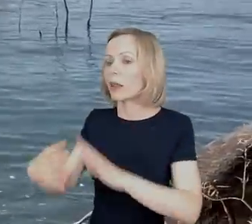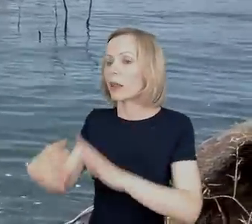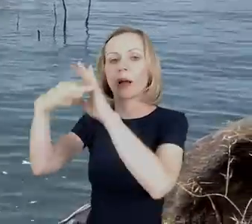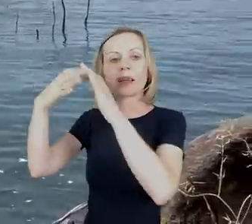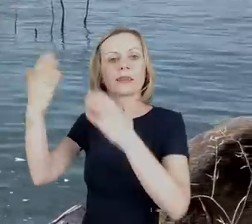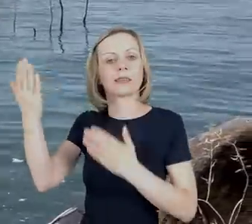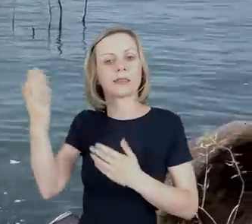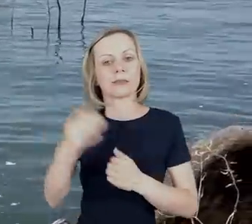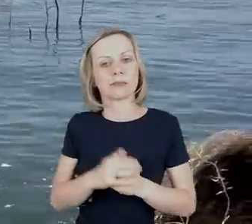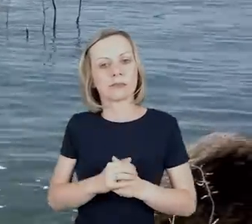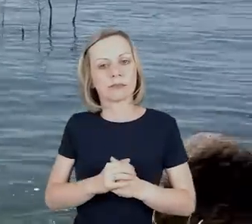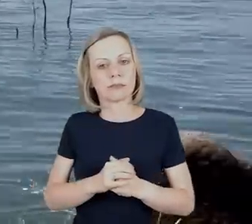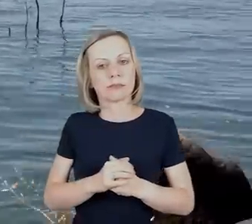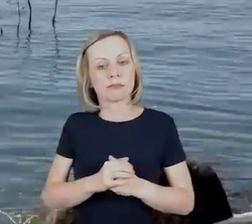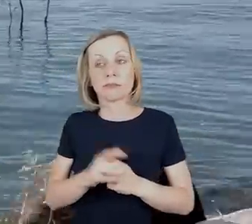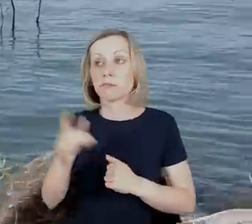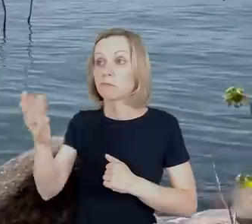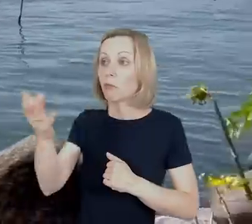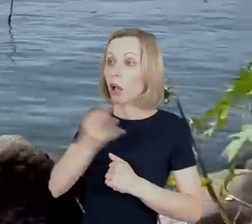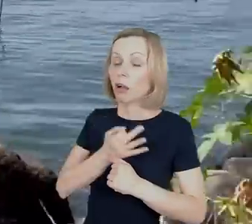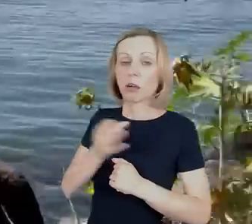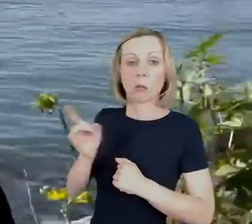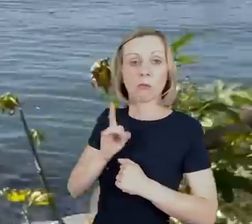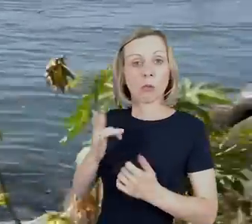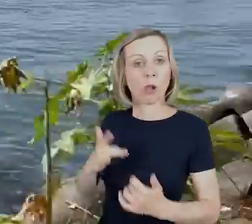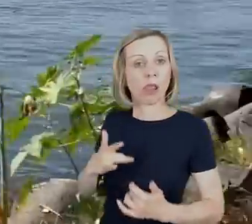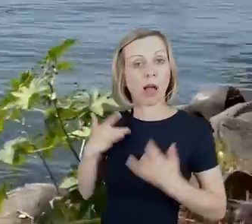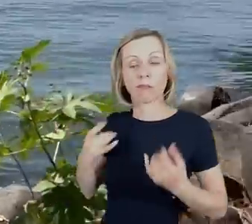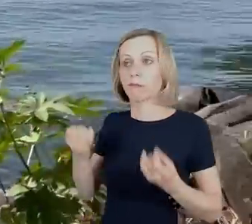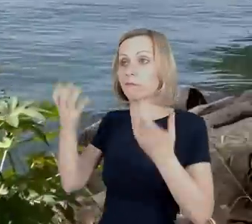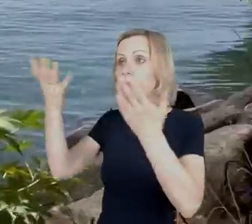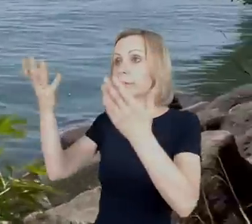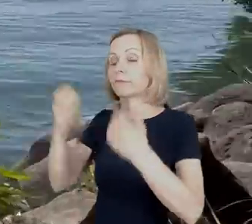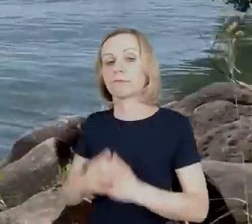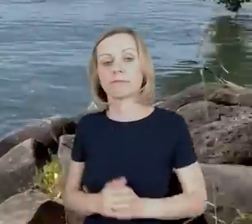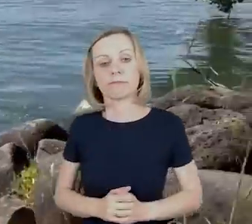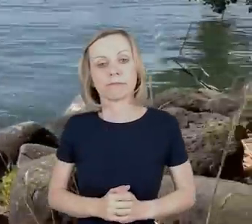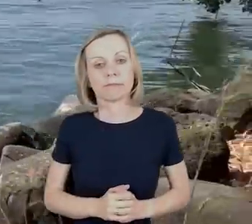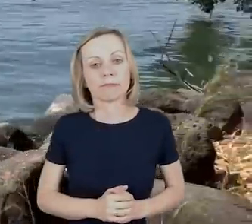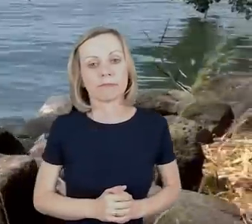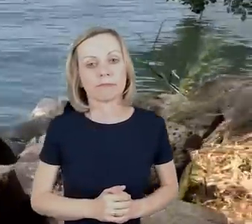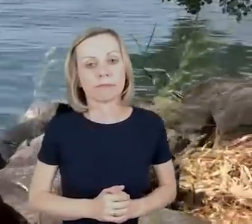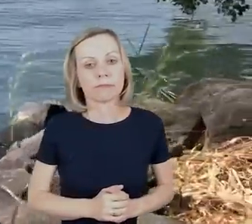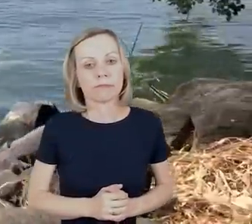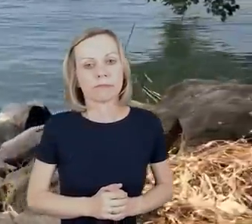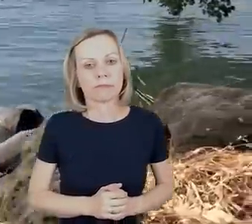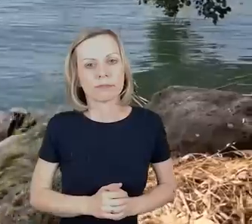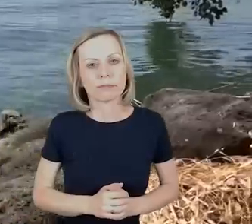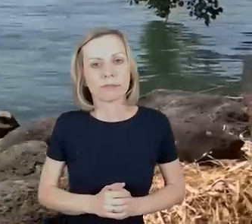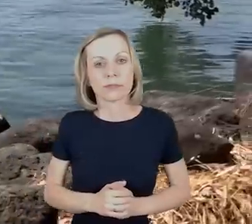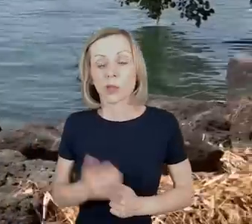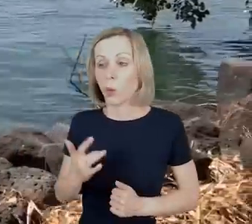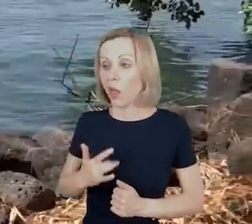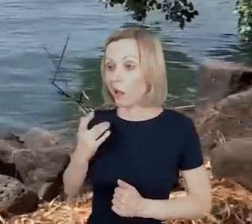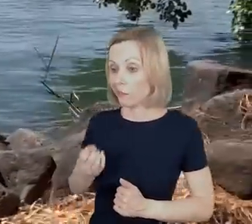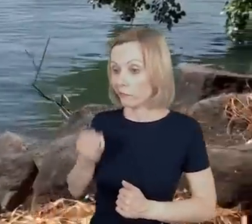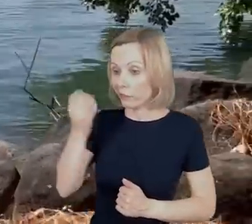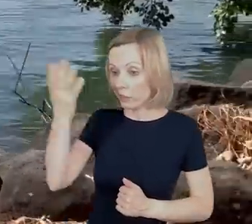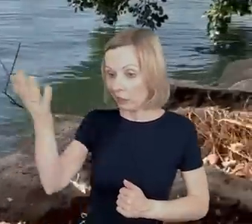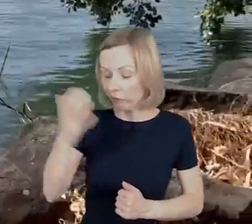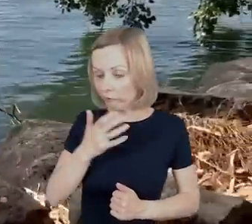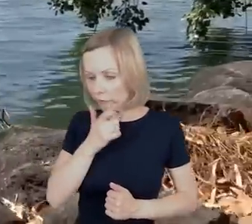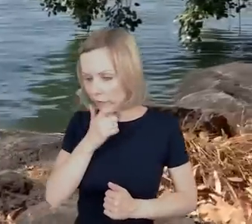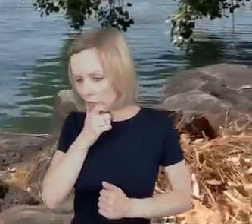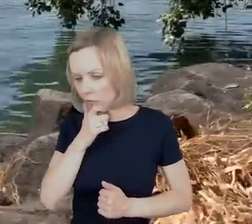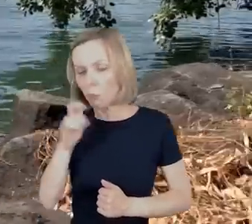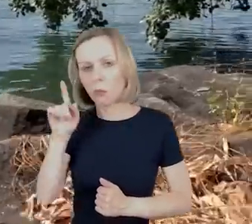Christ simply asking us to give our lives. And yet a call which is so